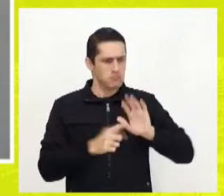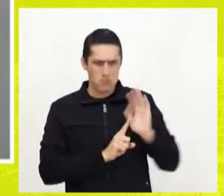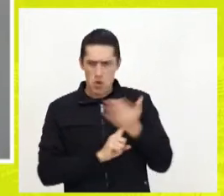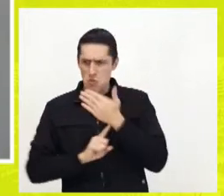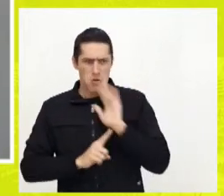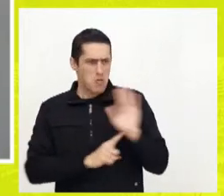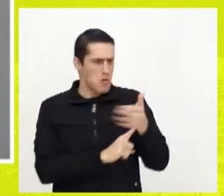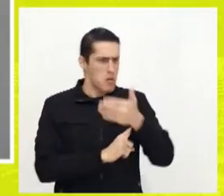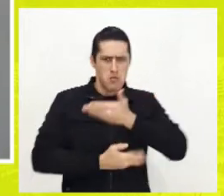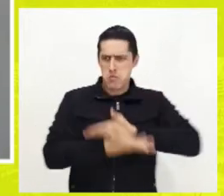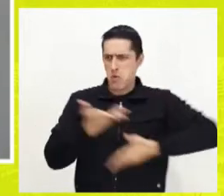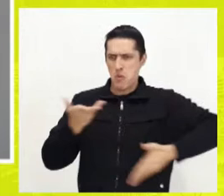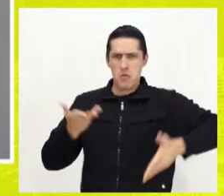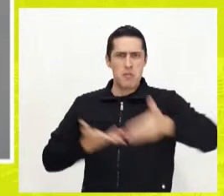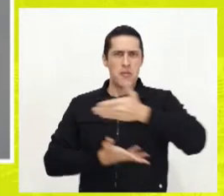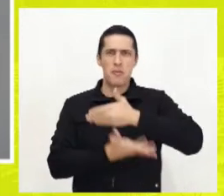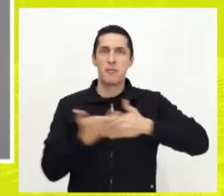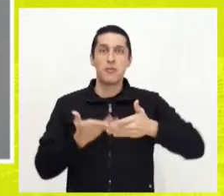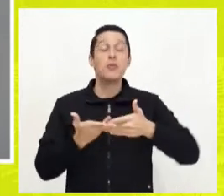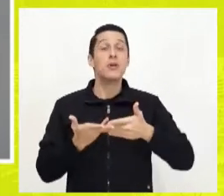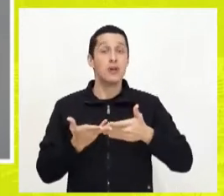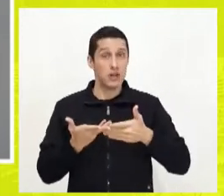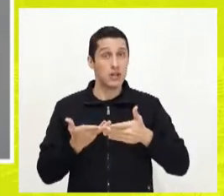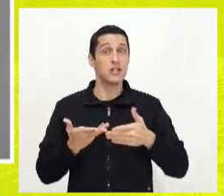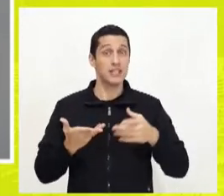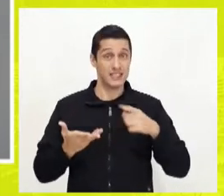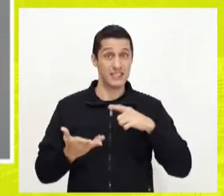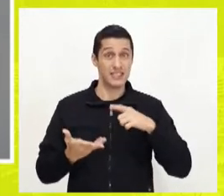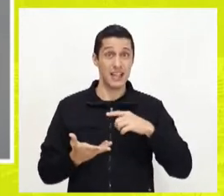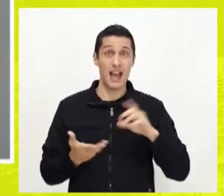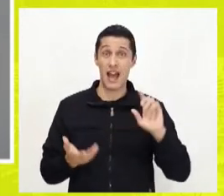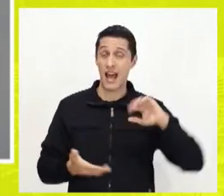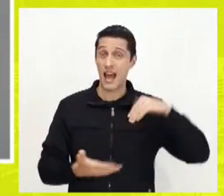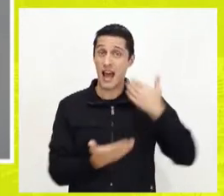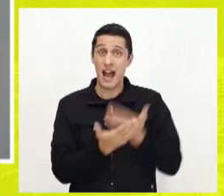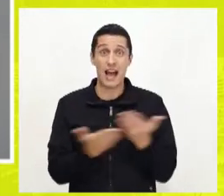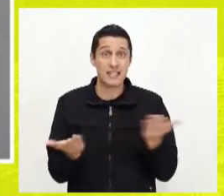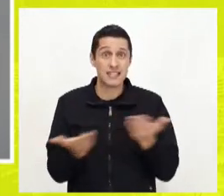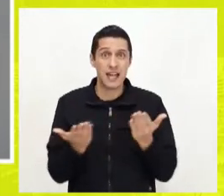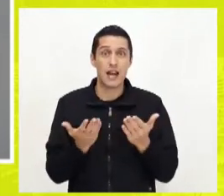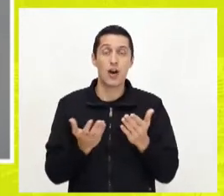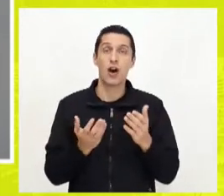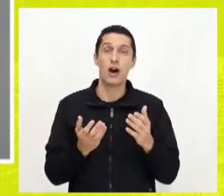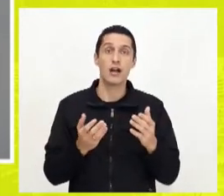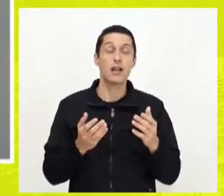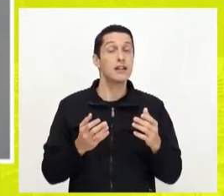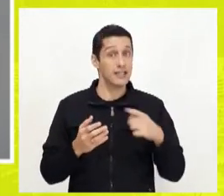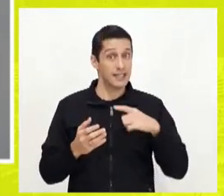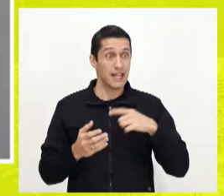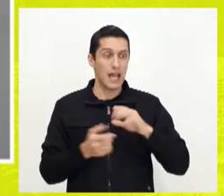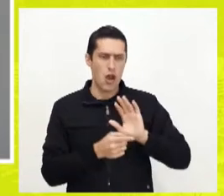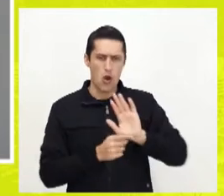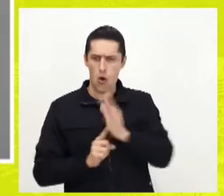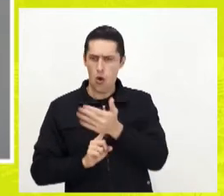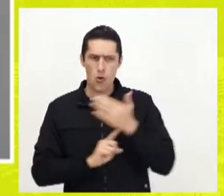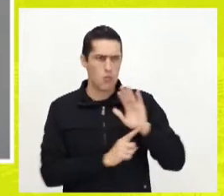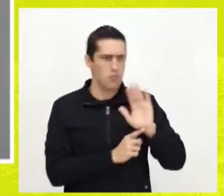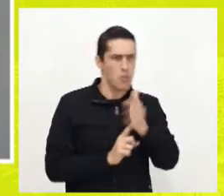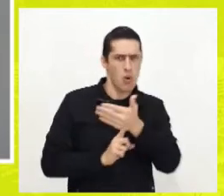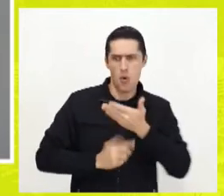history coronavirus fact alliance is the world's most impacting